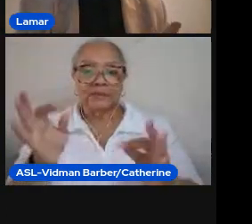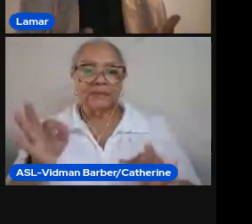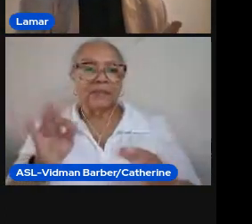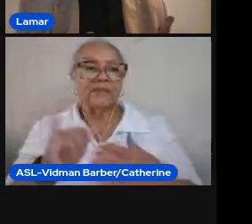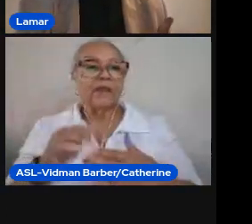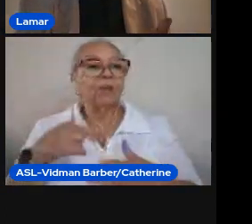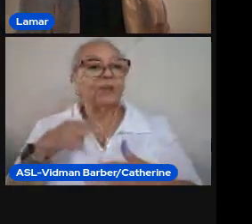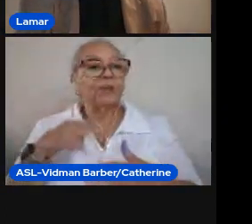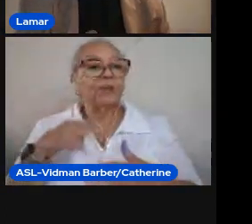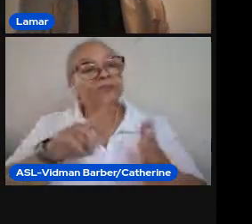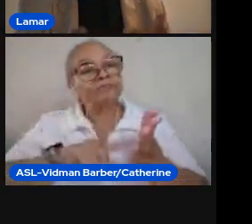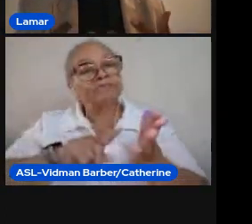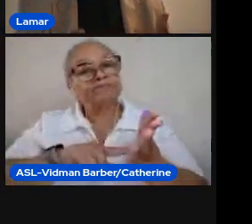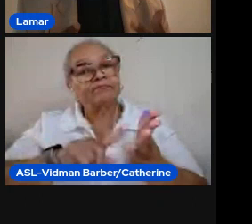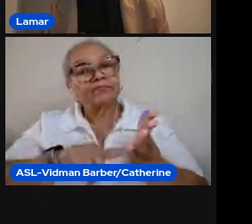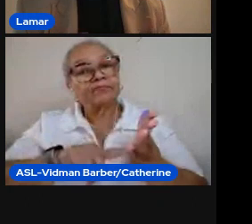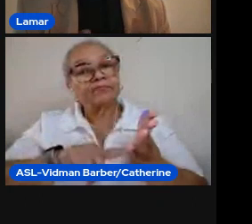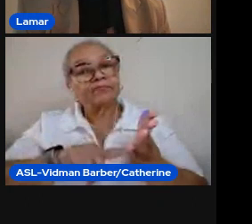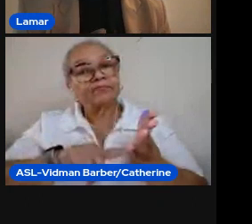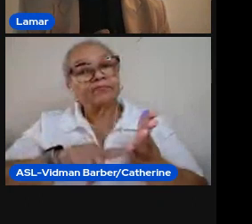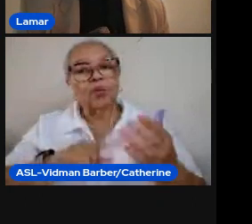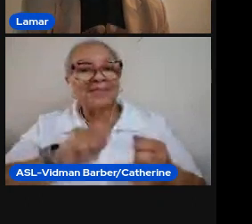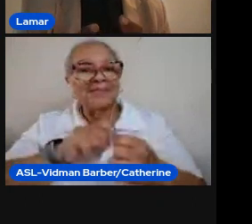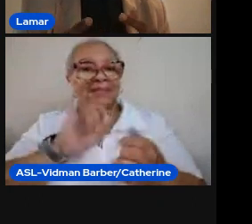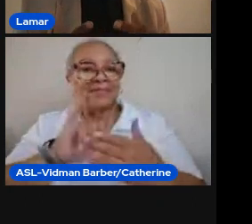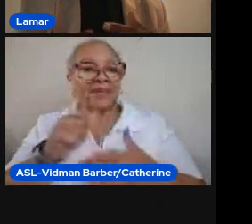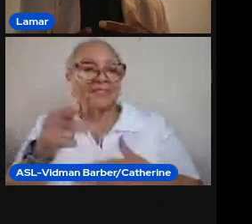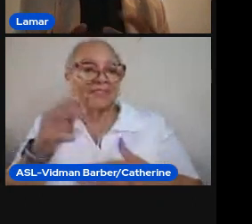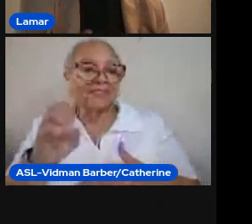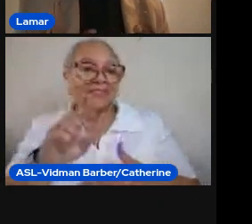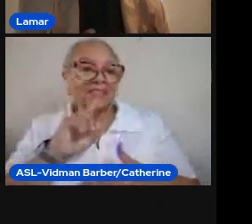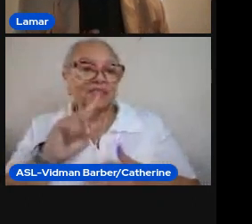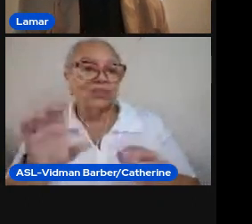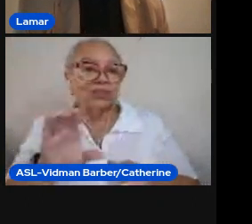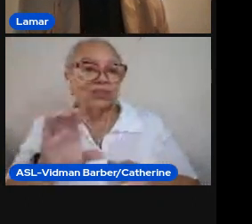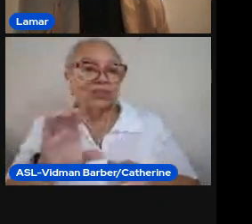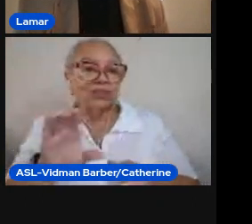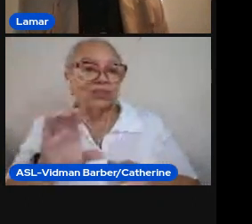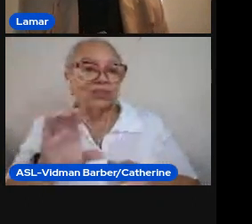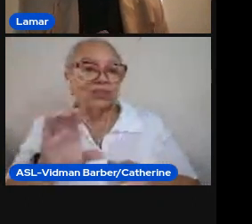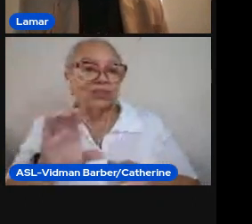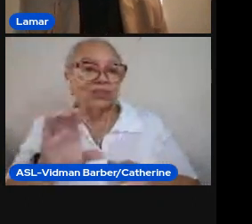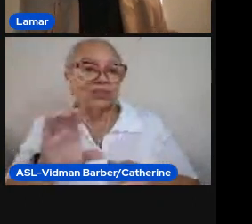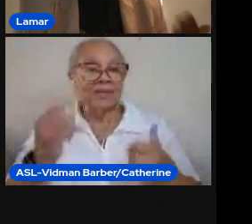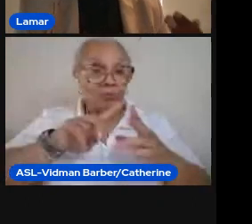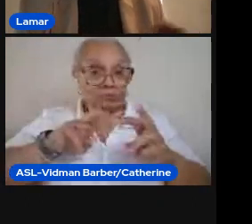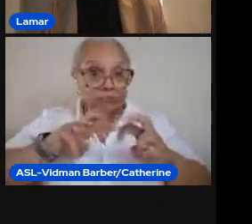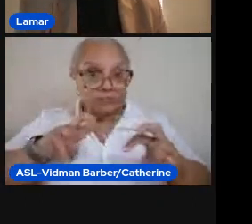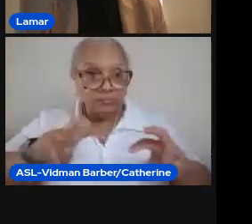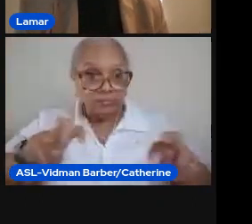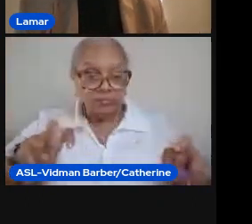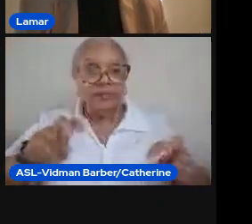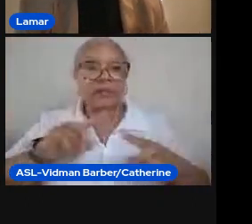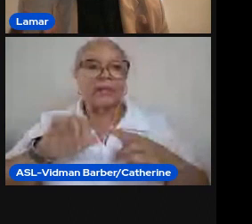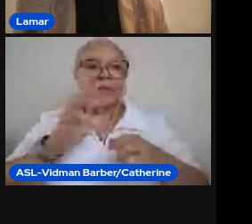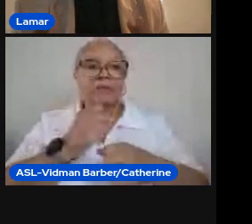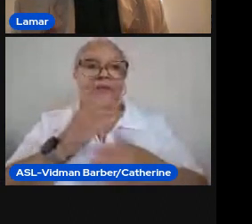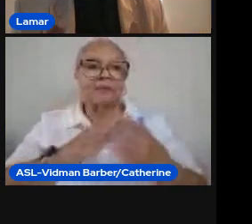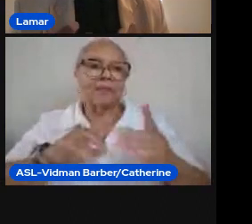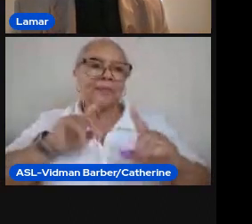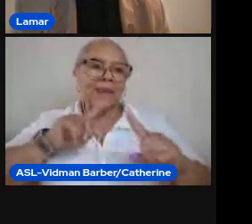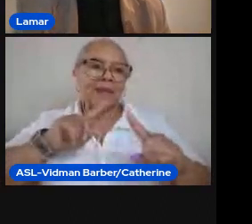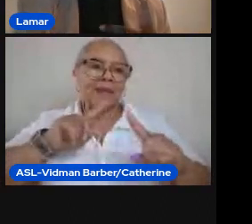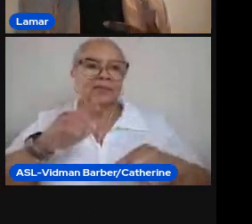explore what exactly this gene is doing. Now, upon exploring that and getting some answers to some of